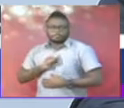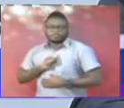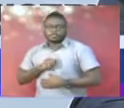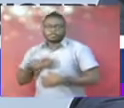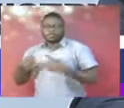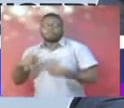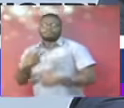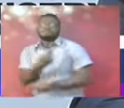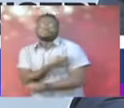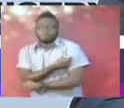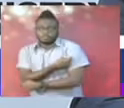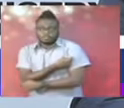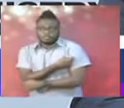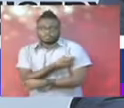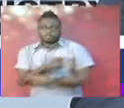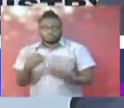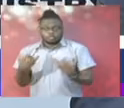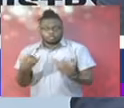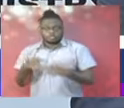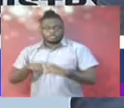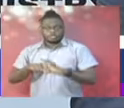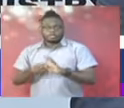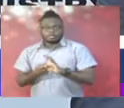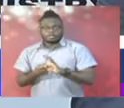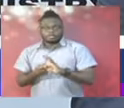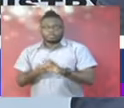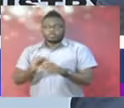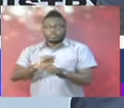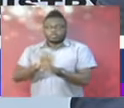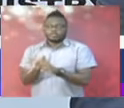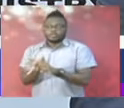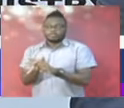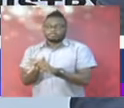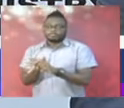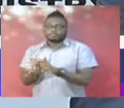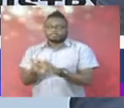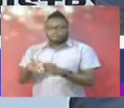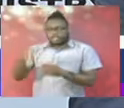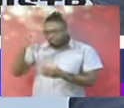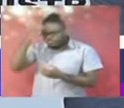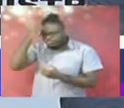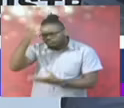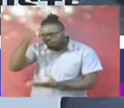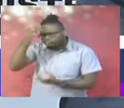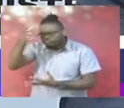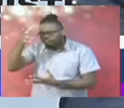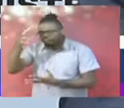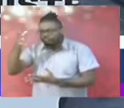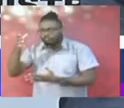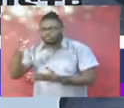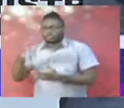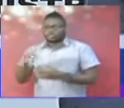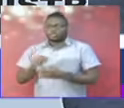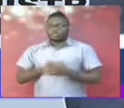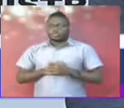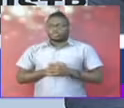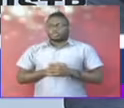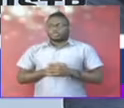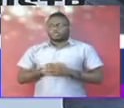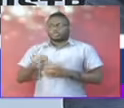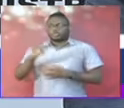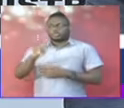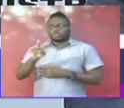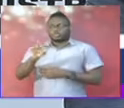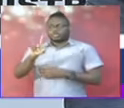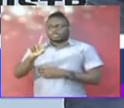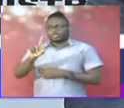with, as usual, with the COVID-19 update as of 20th of July 2021. So the total figures as it relates to